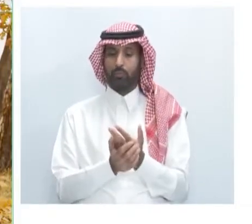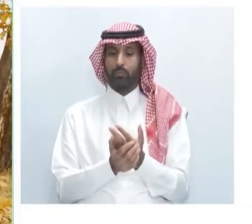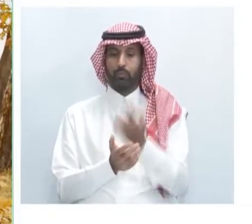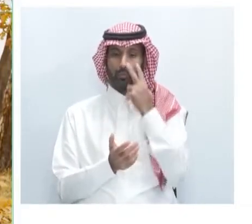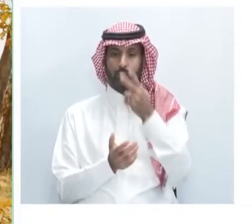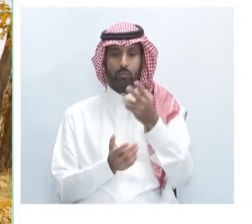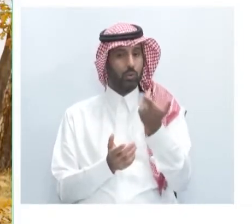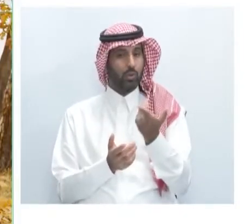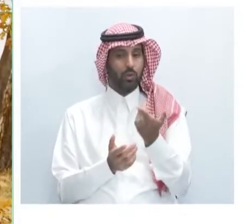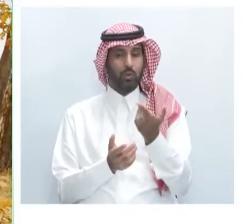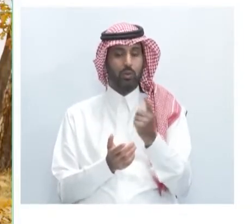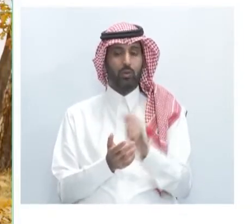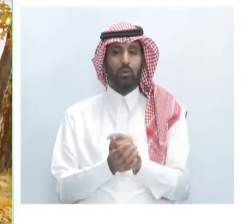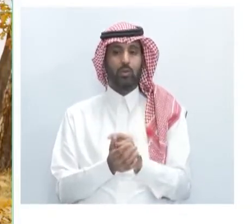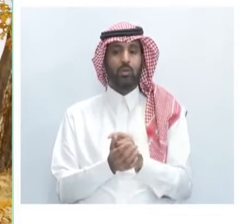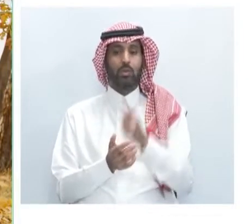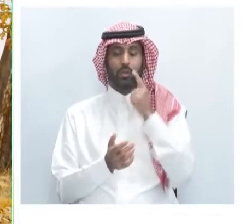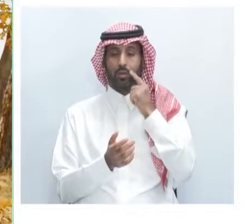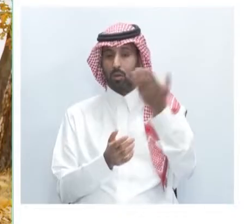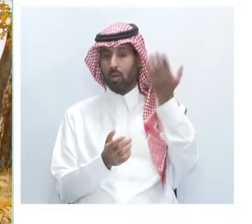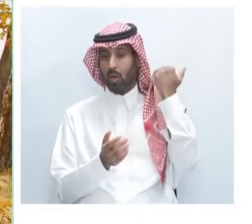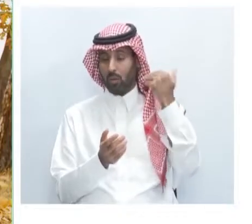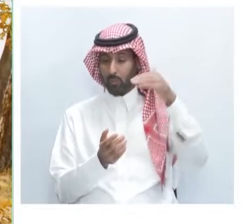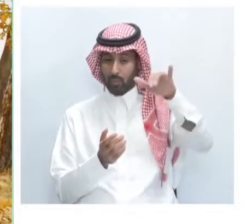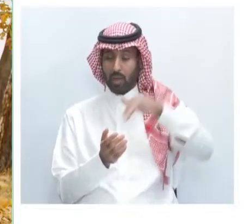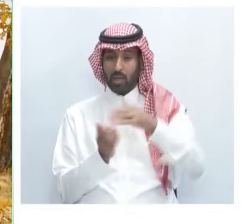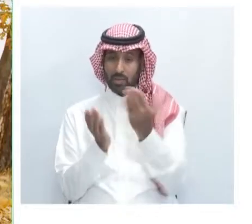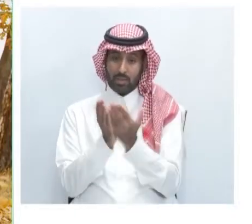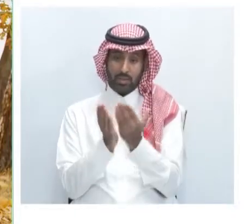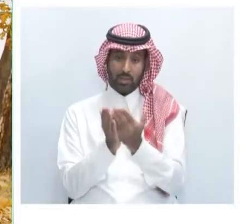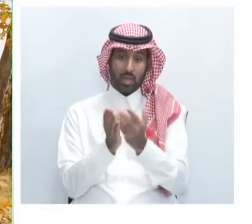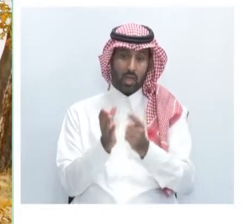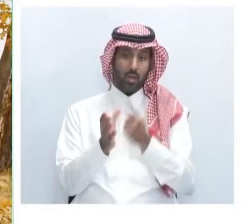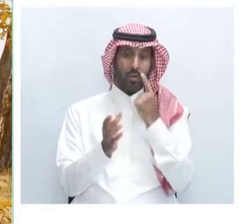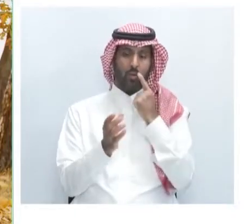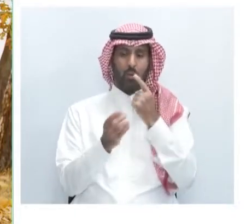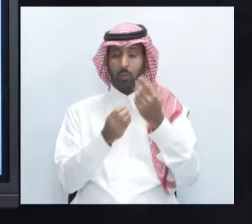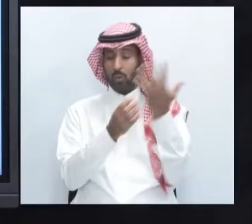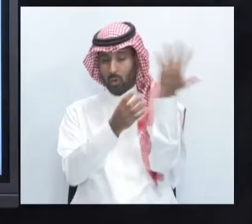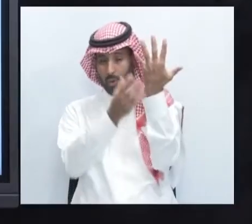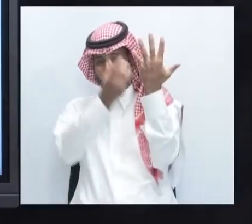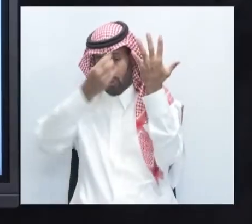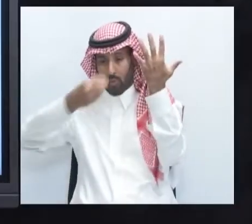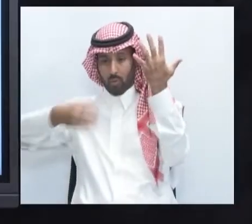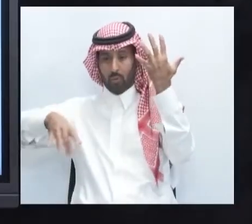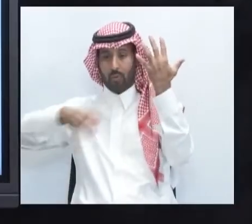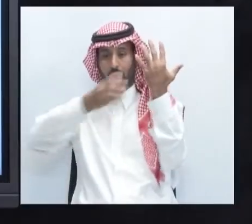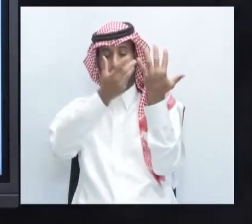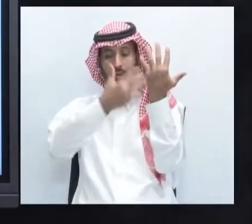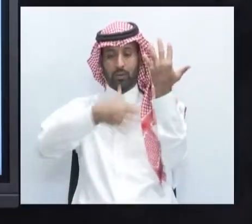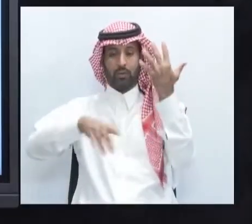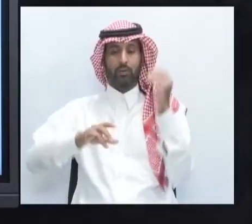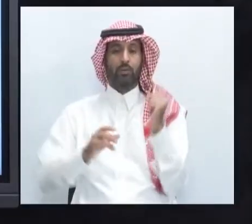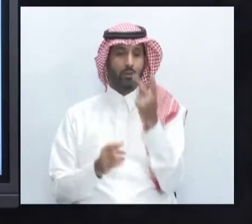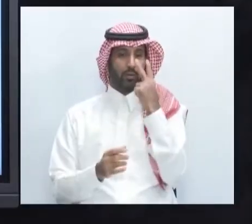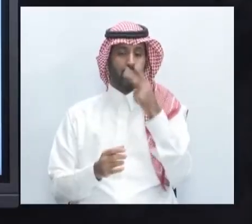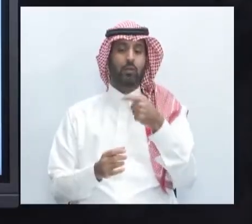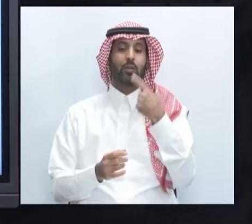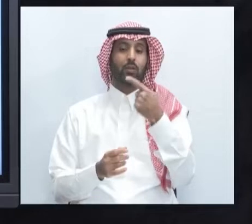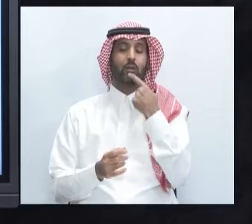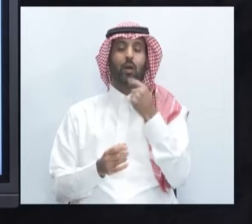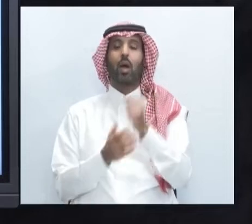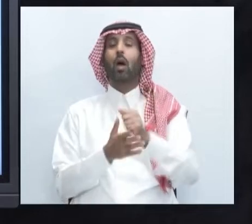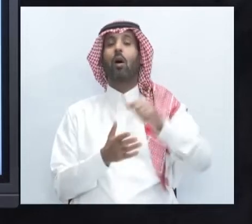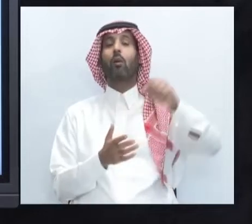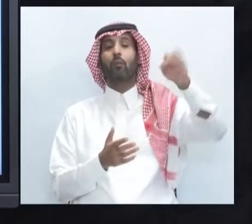see it here. So back to school, it's fall, it's fall. And you can say